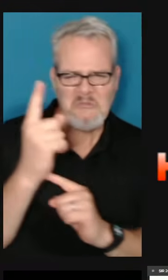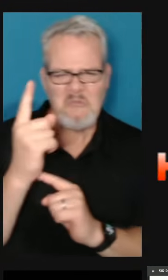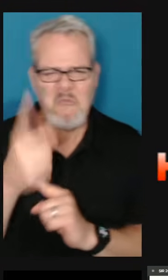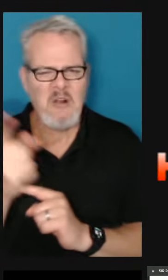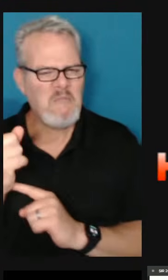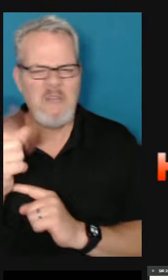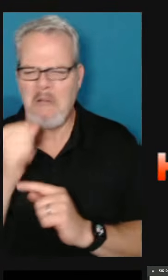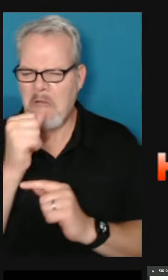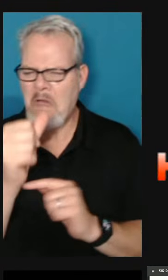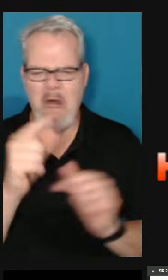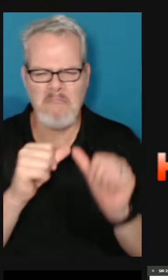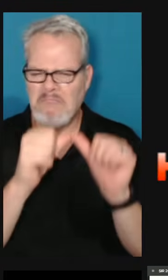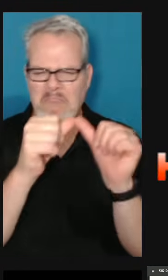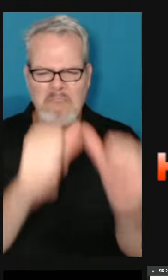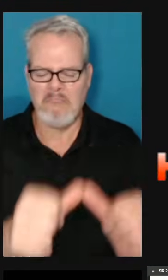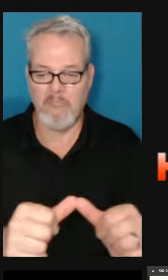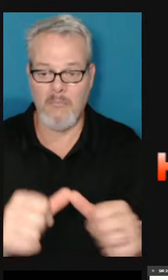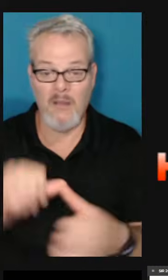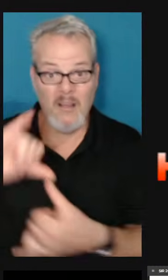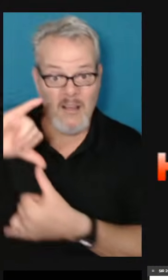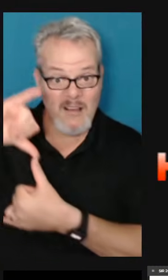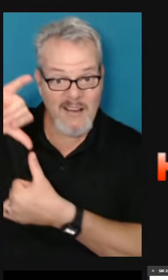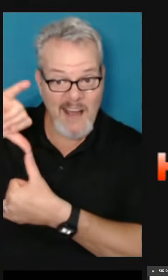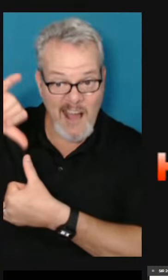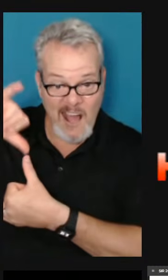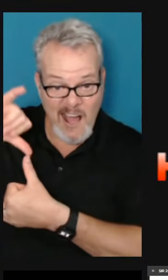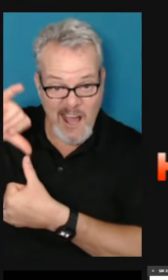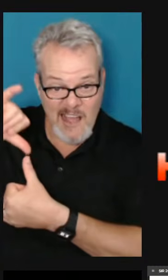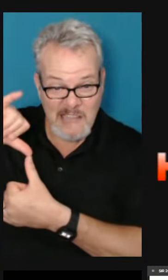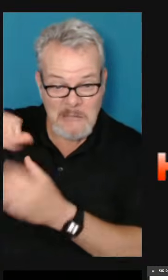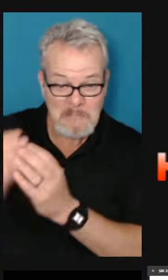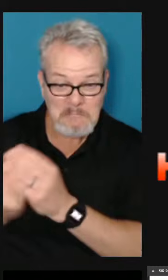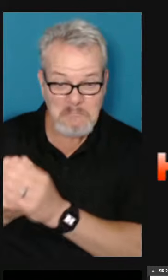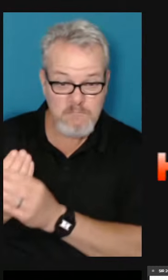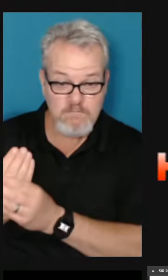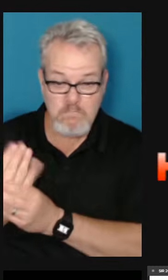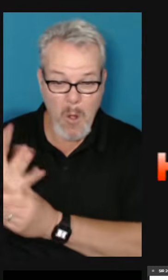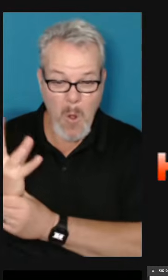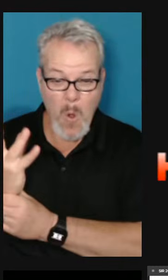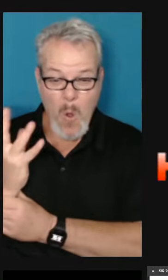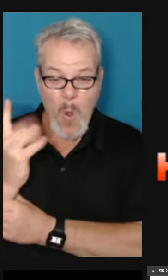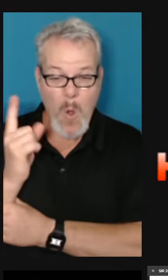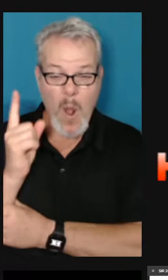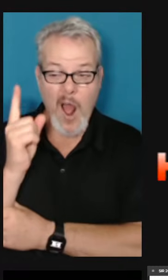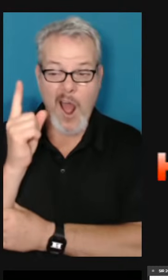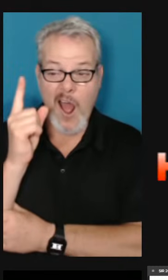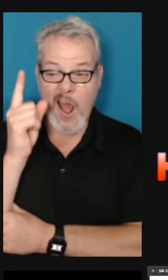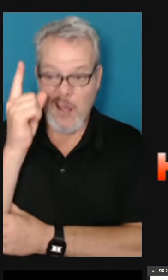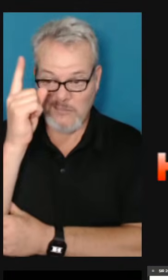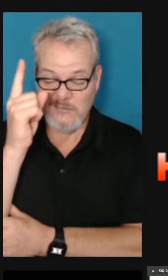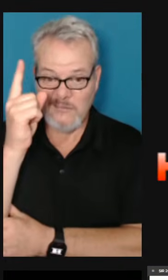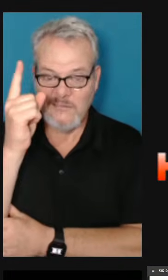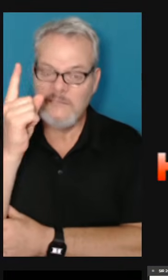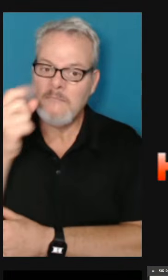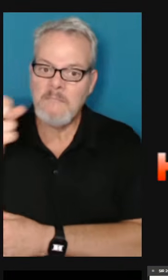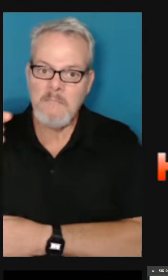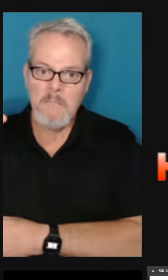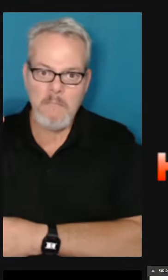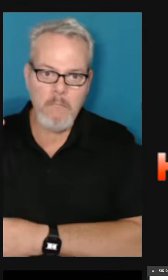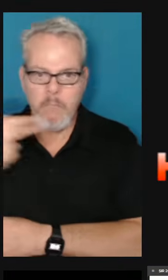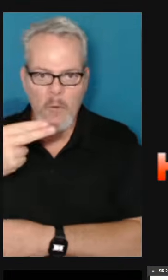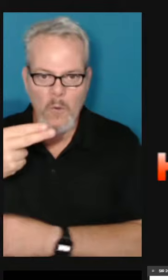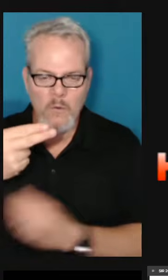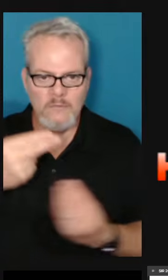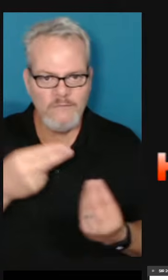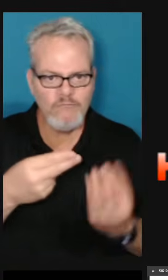The height of the jet is usually higher than the height of the fountain after